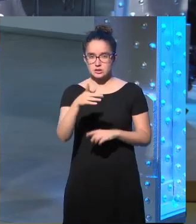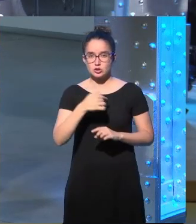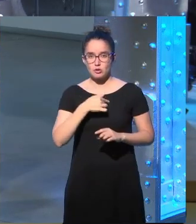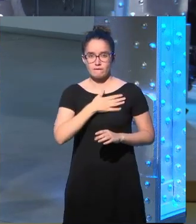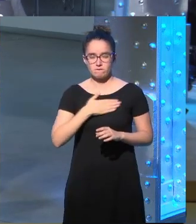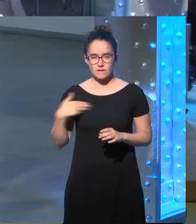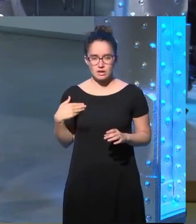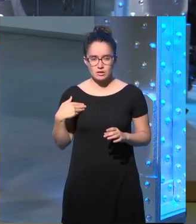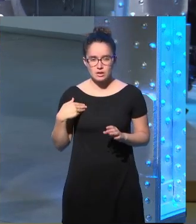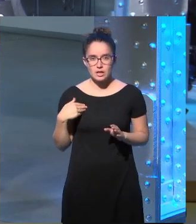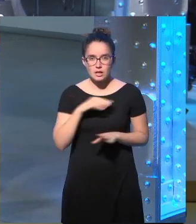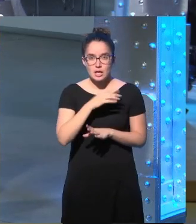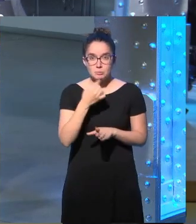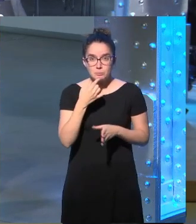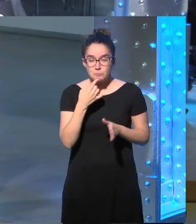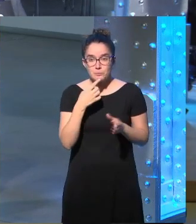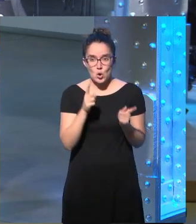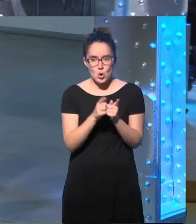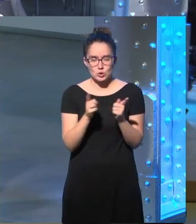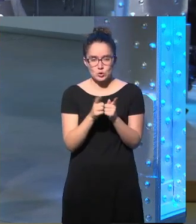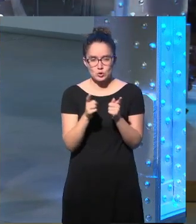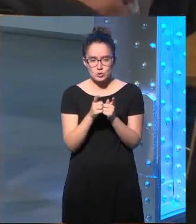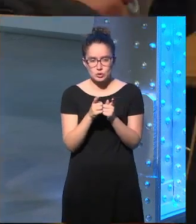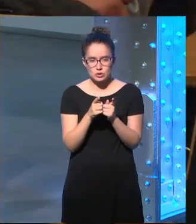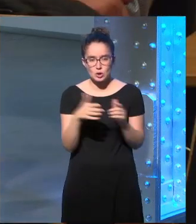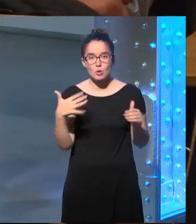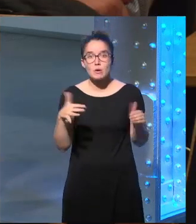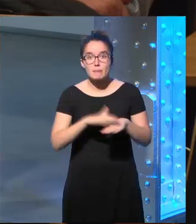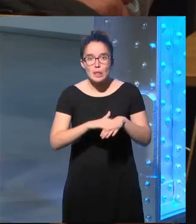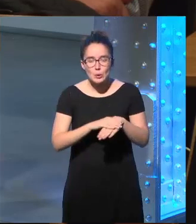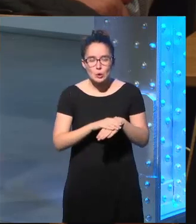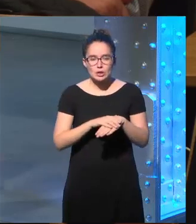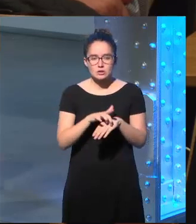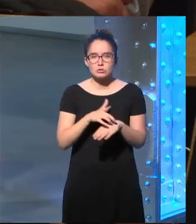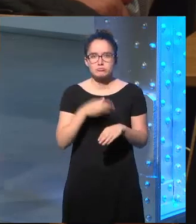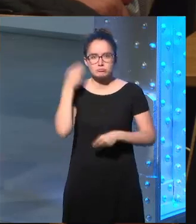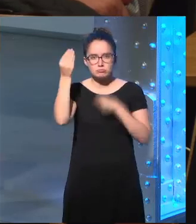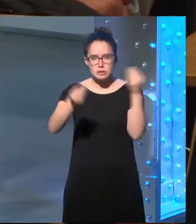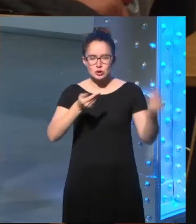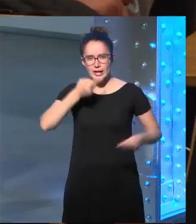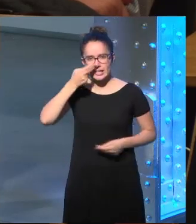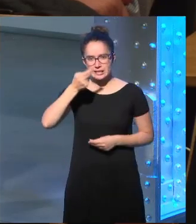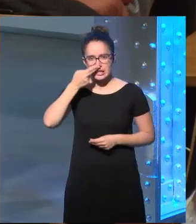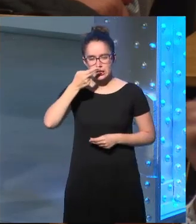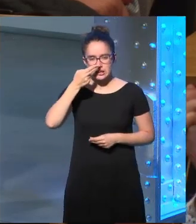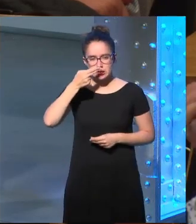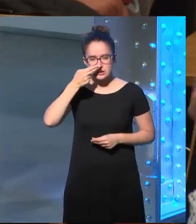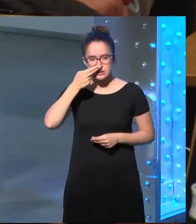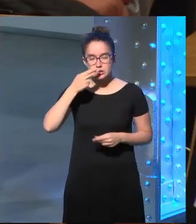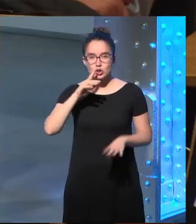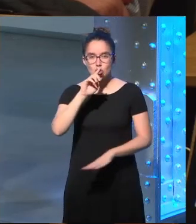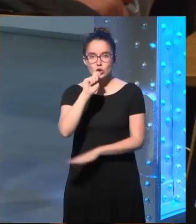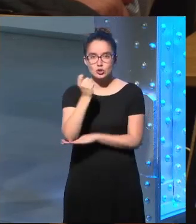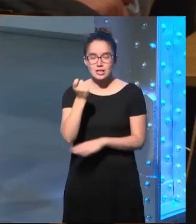over there. I just wanted to add that I would find it very